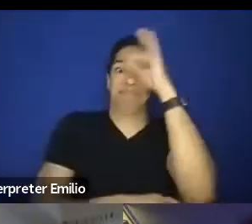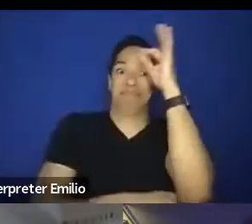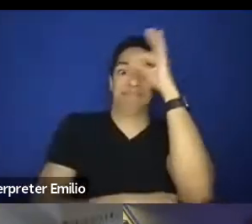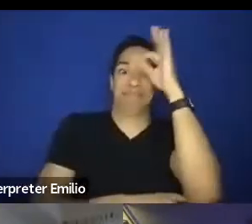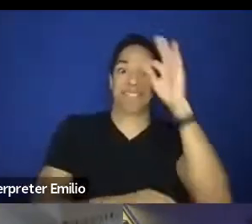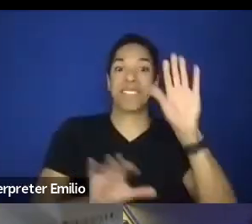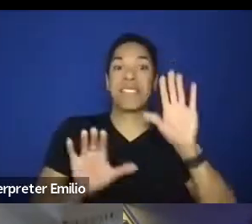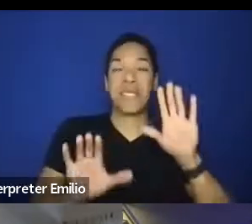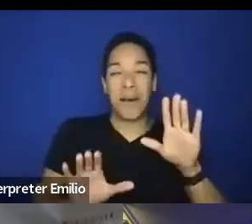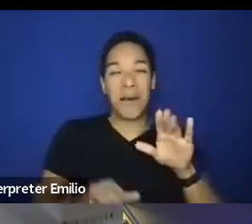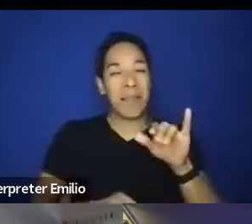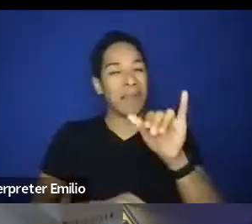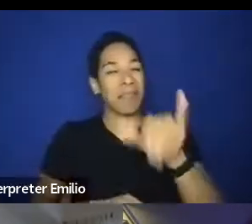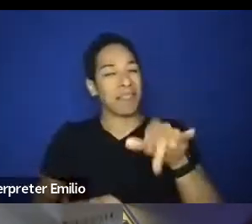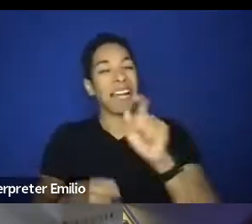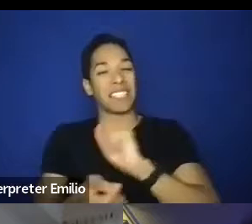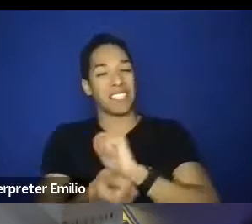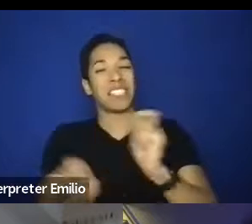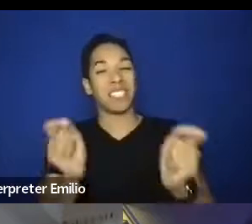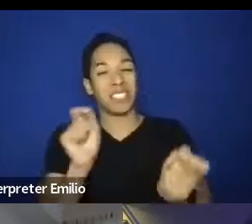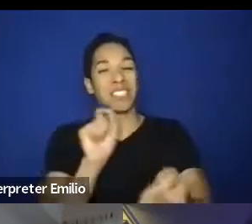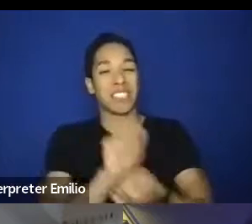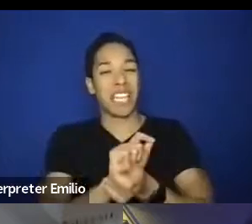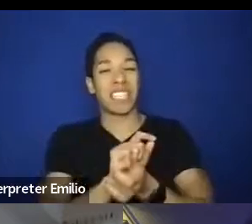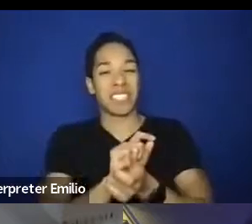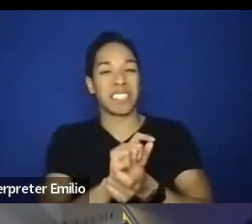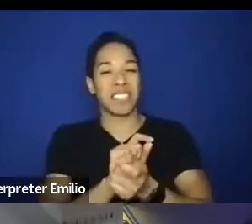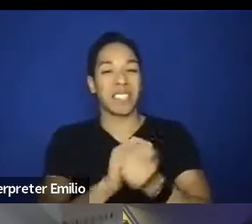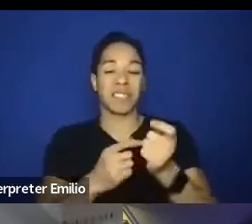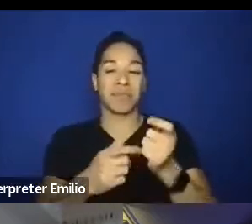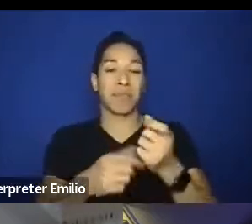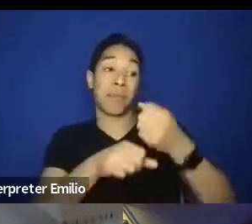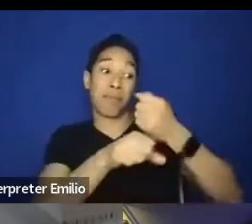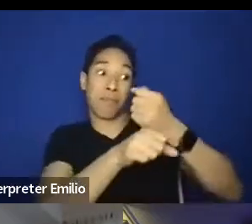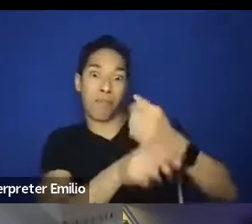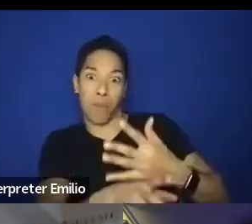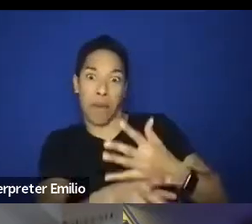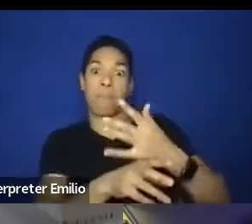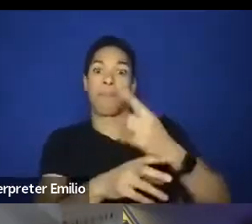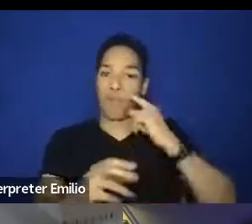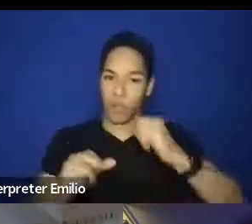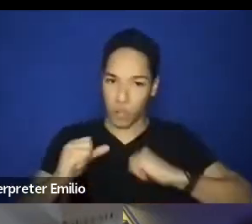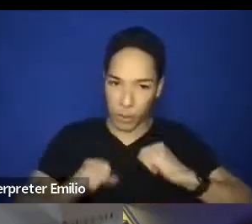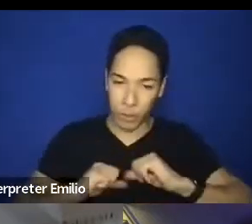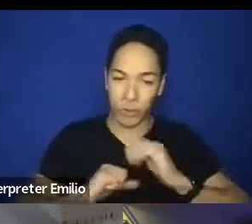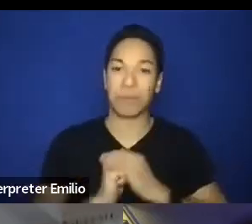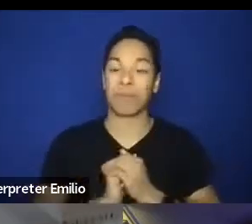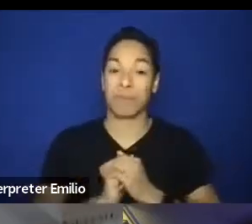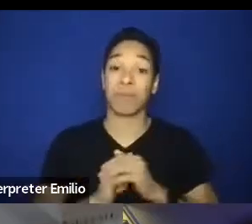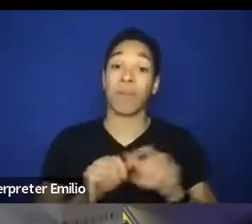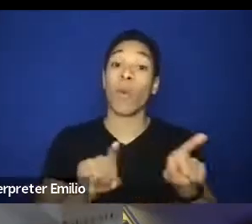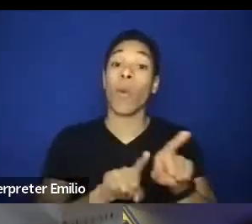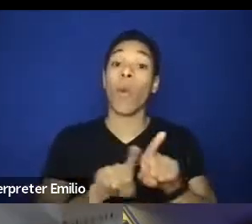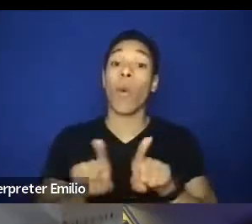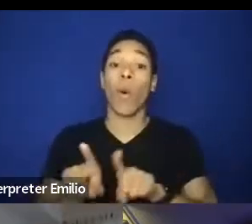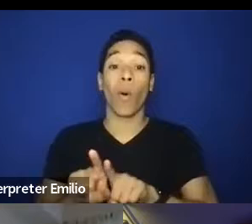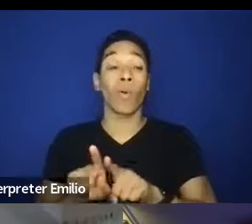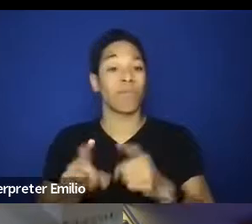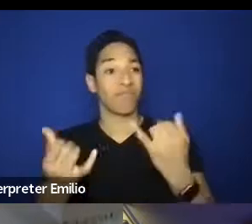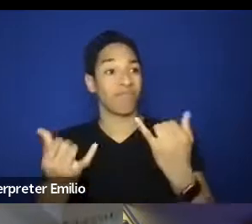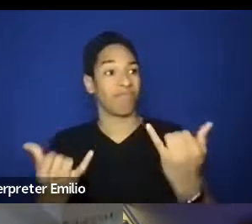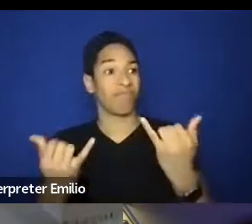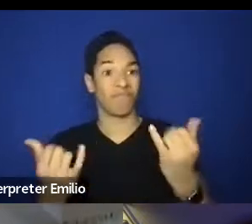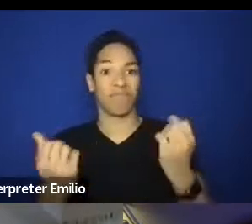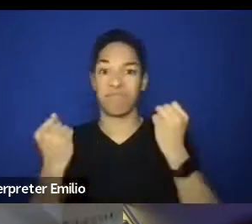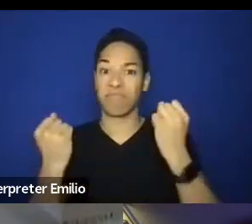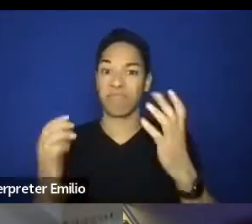think that's something that's changed in terms of the preparation. Also, I think a lot of people are moving to try to